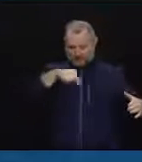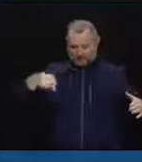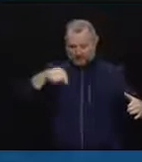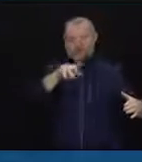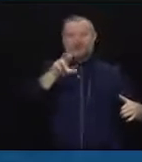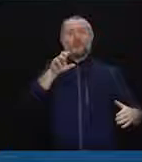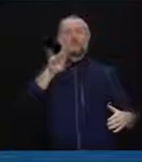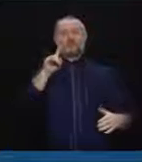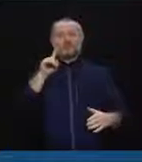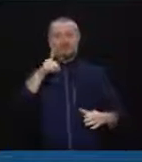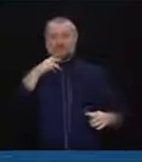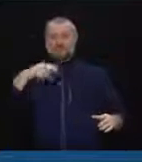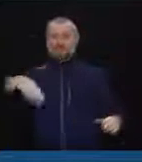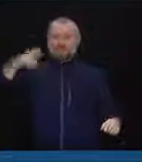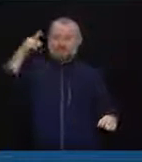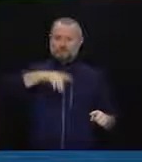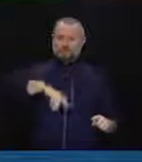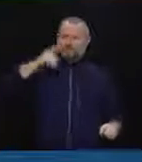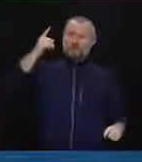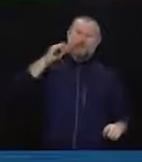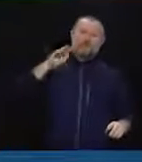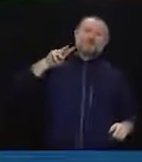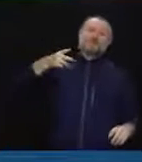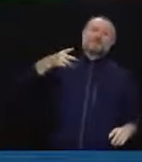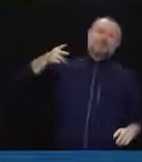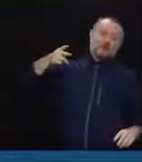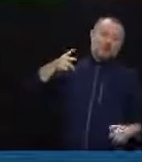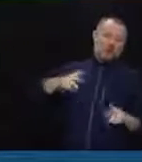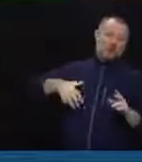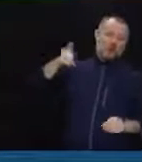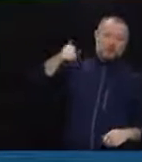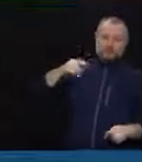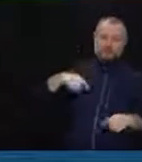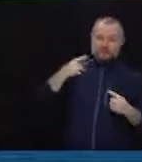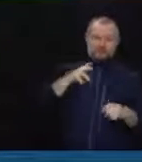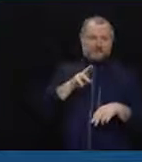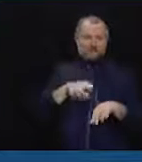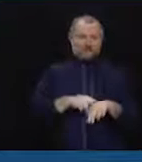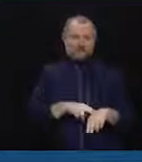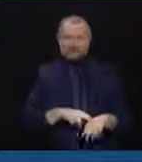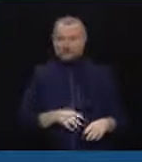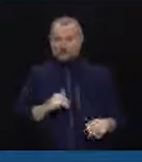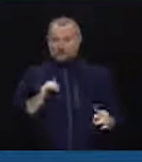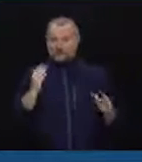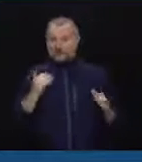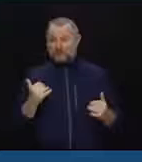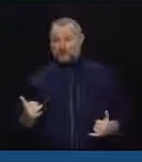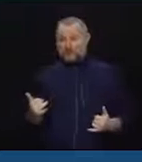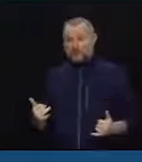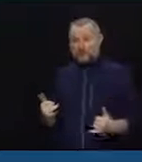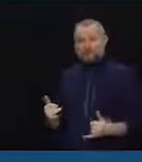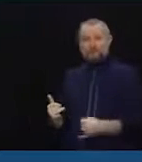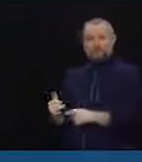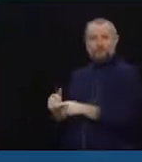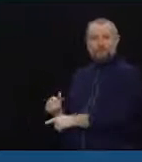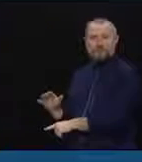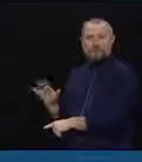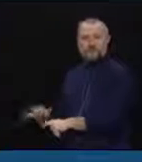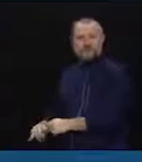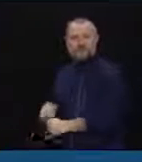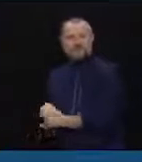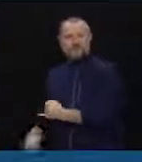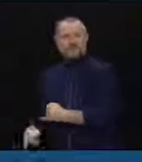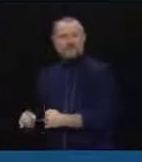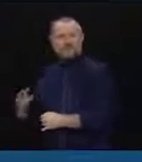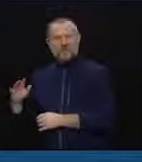nation, second highest. Look where we are today. We are now the fourth lowest in the nation, fourth lowest,